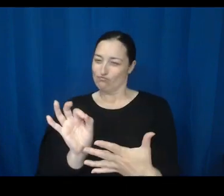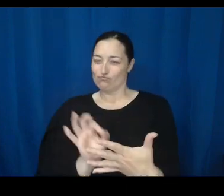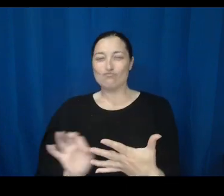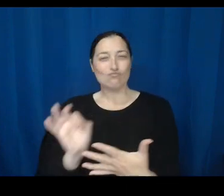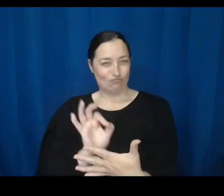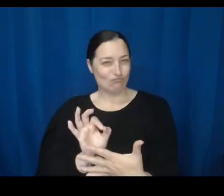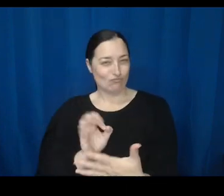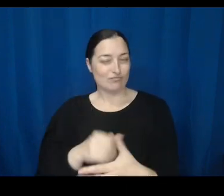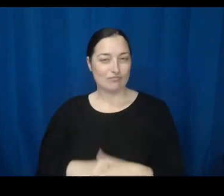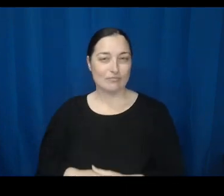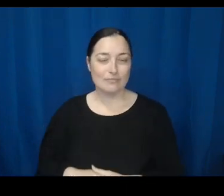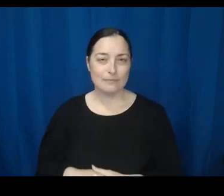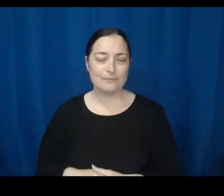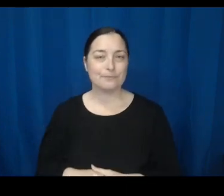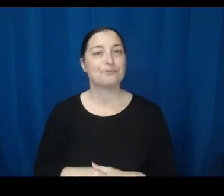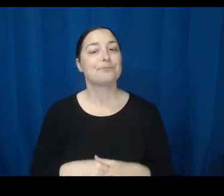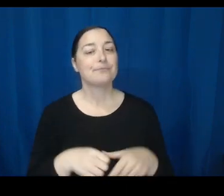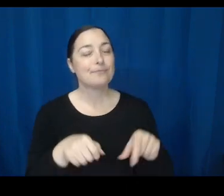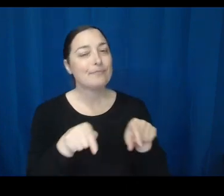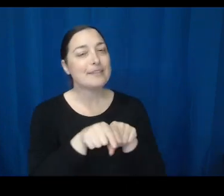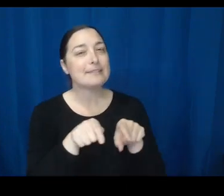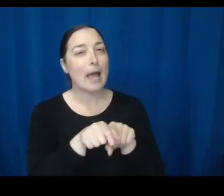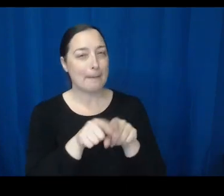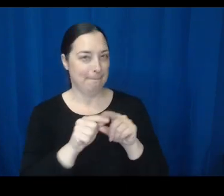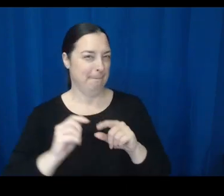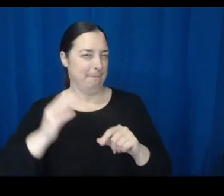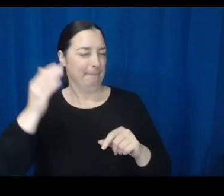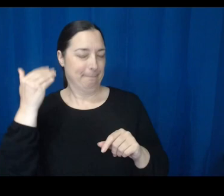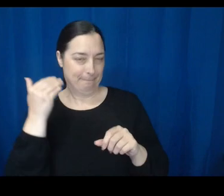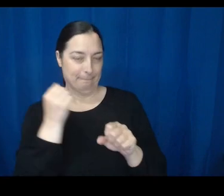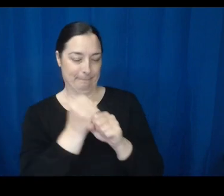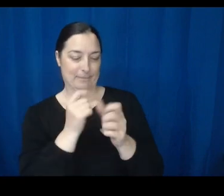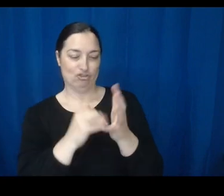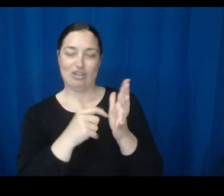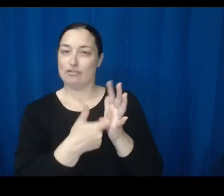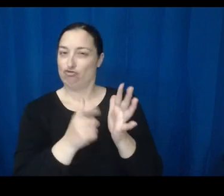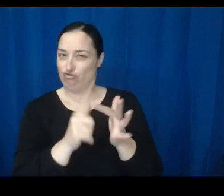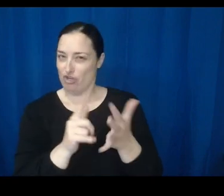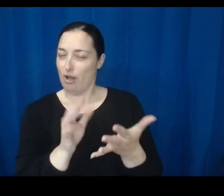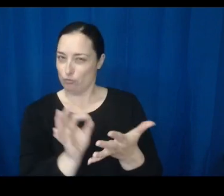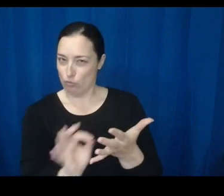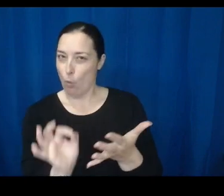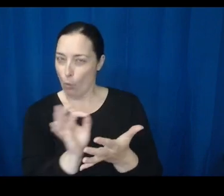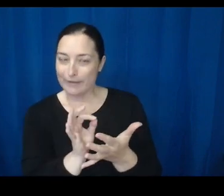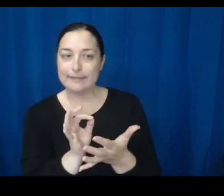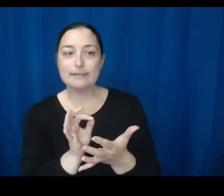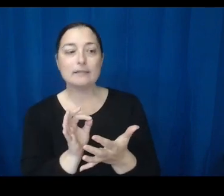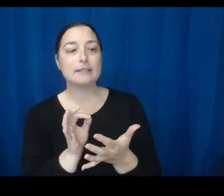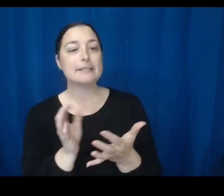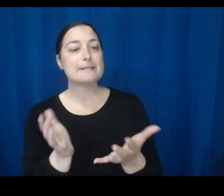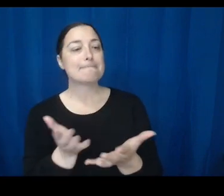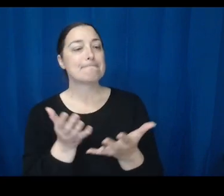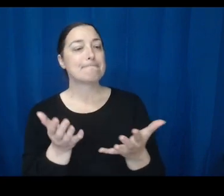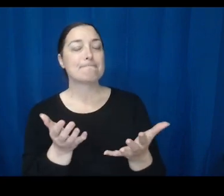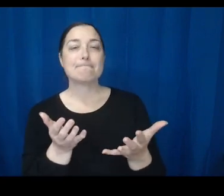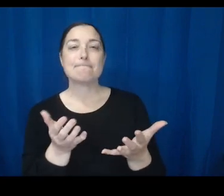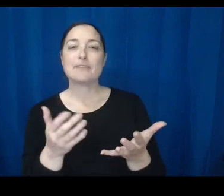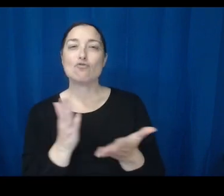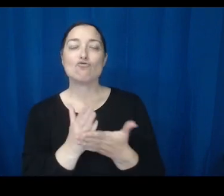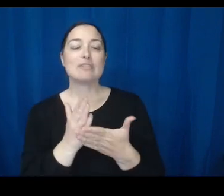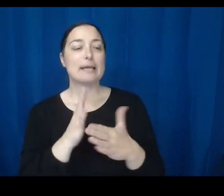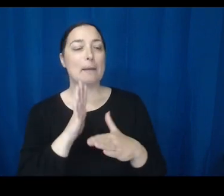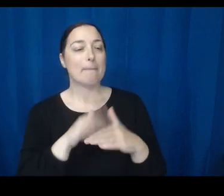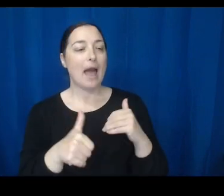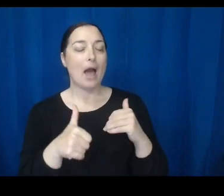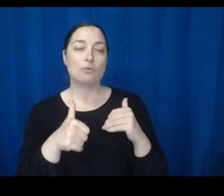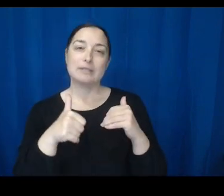Like with the gesture drawings we were doing, just be quite kind of exploratory in terms of the